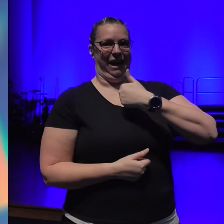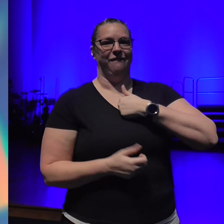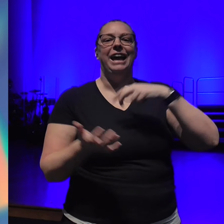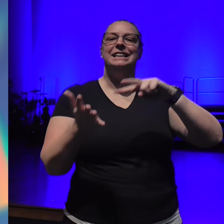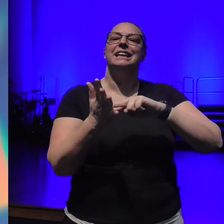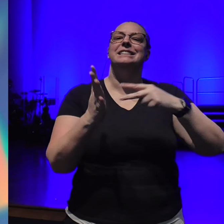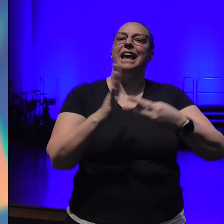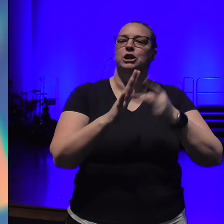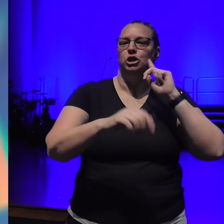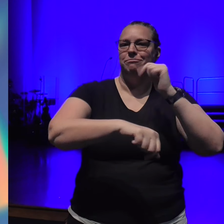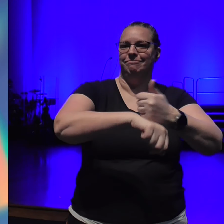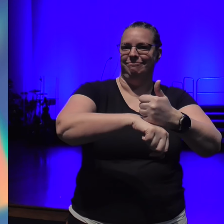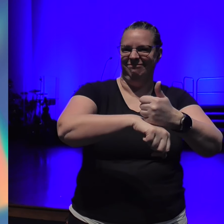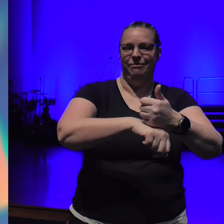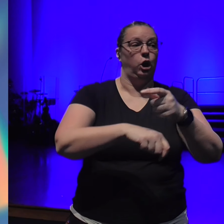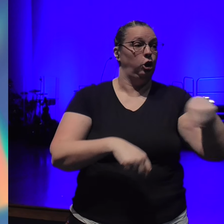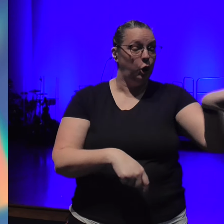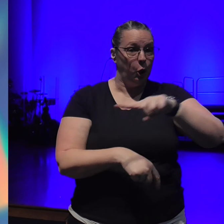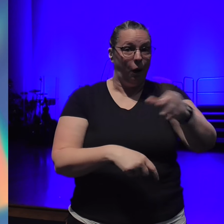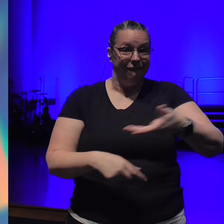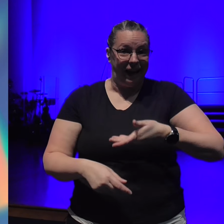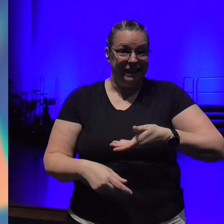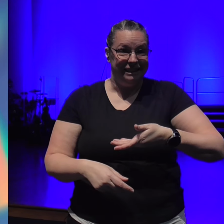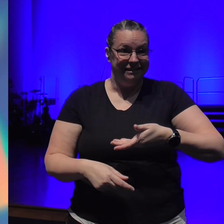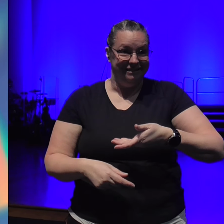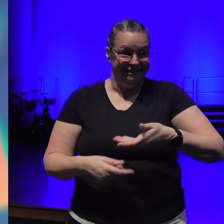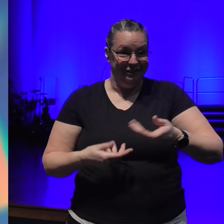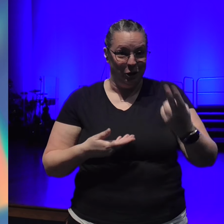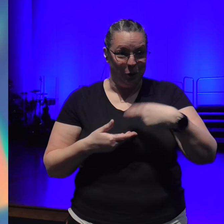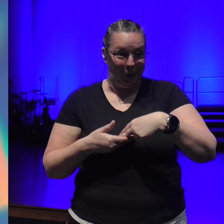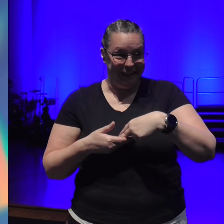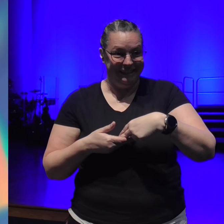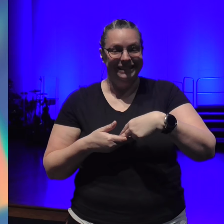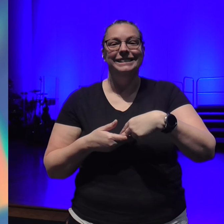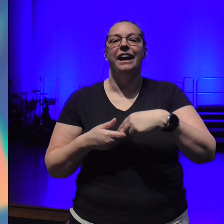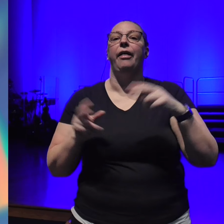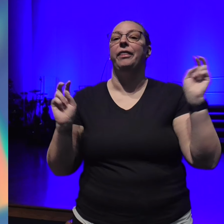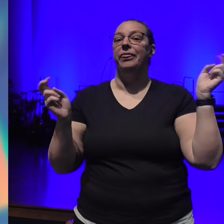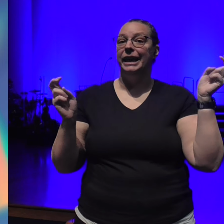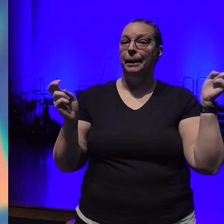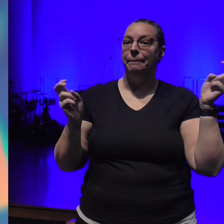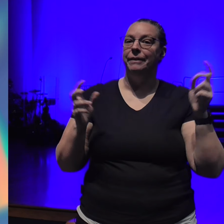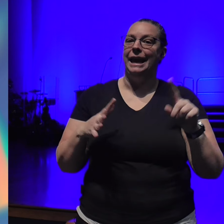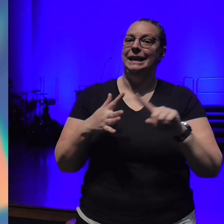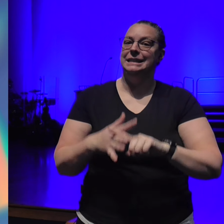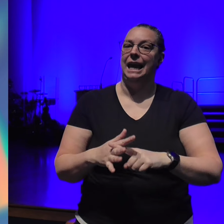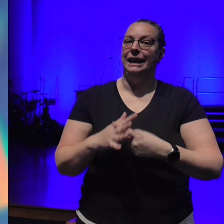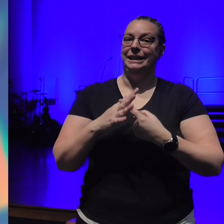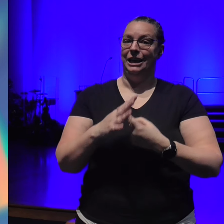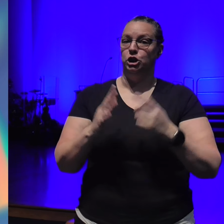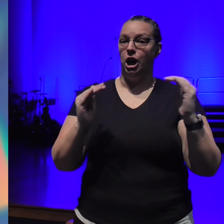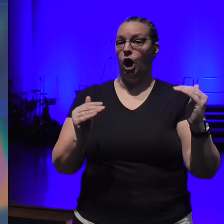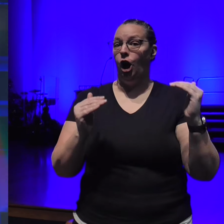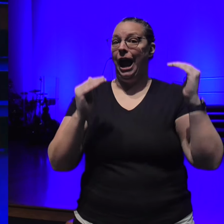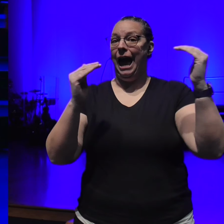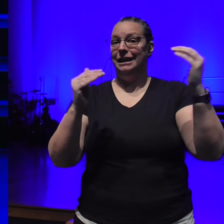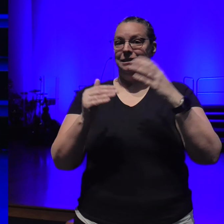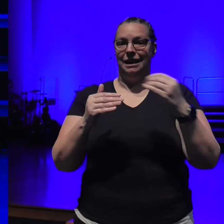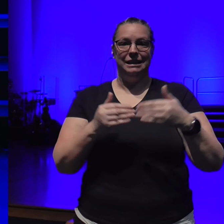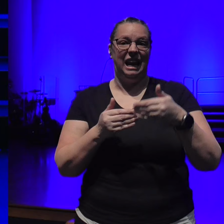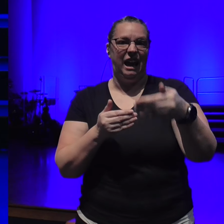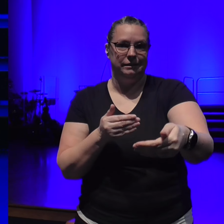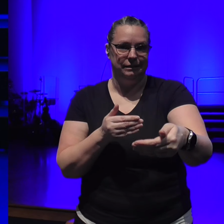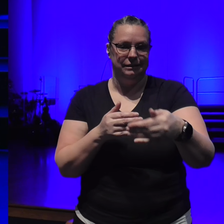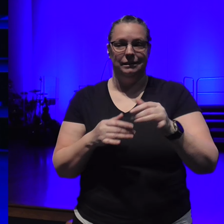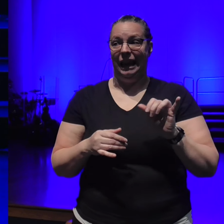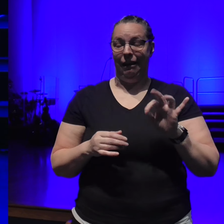intention-setting workshop, and you're all invited to be a part of it too. The theme this year is initiating our highest and next. So if you're